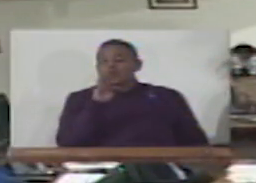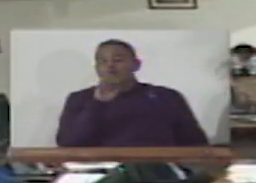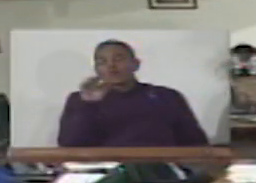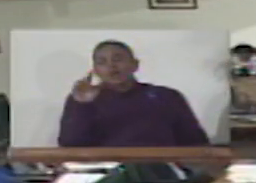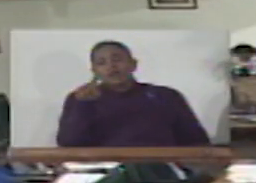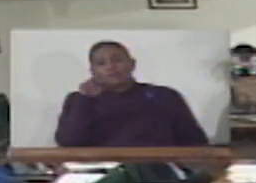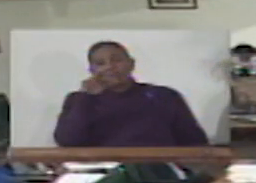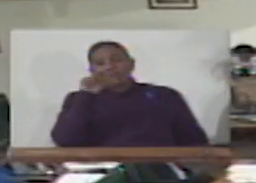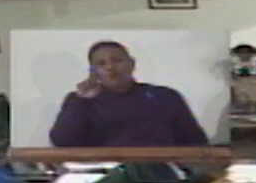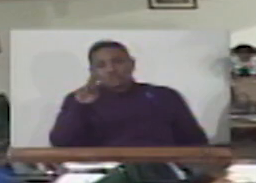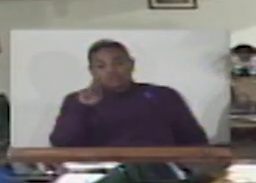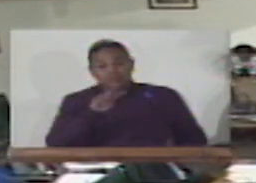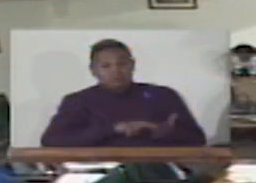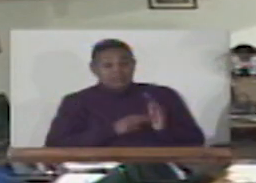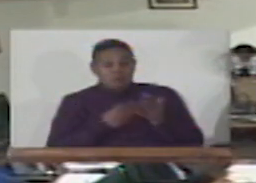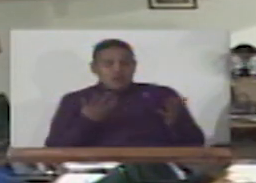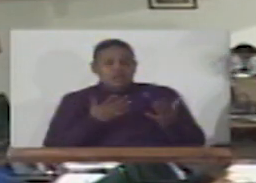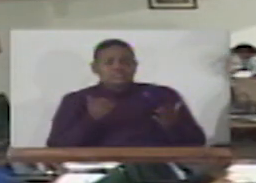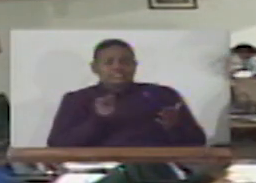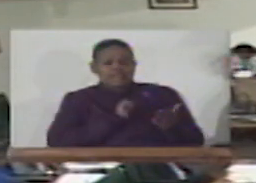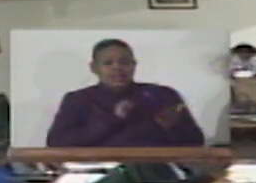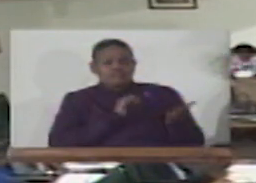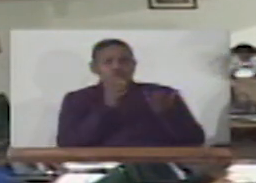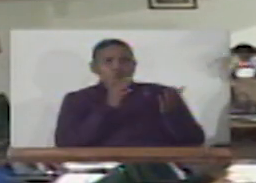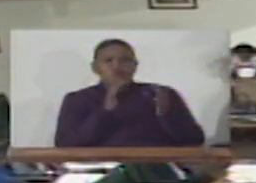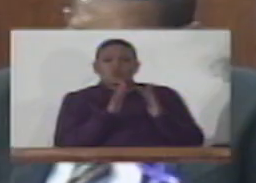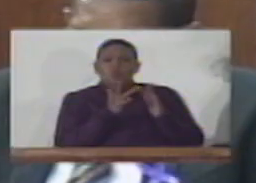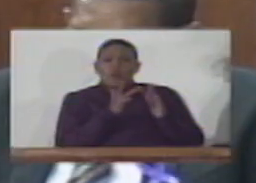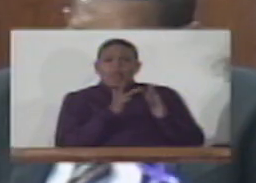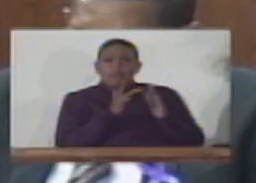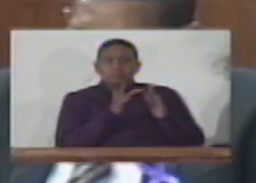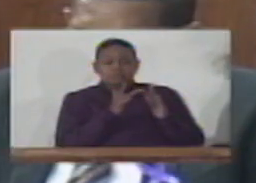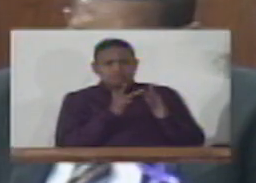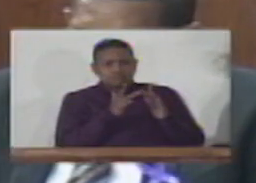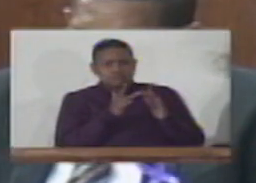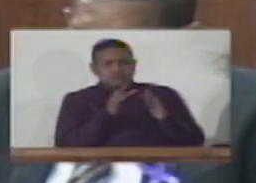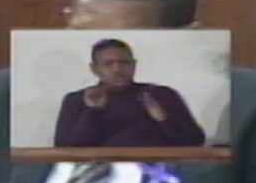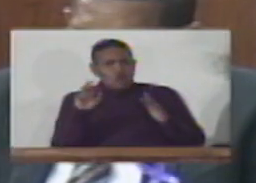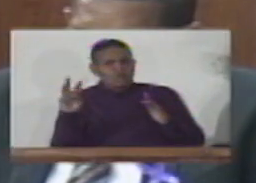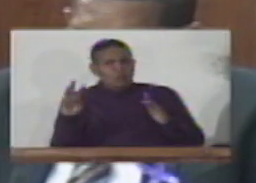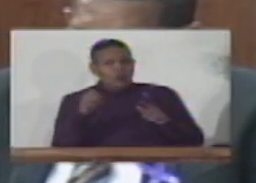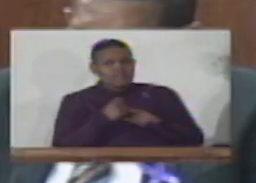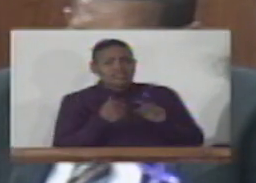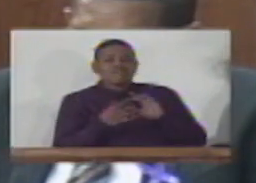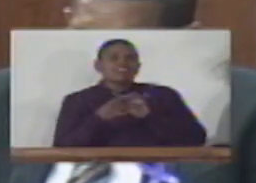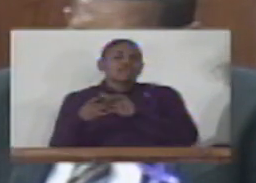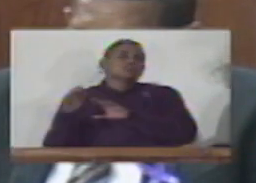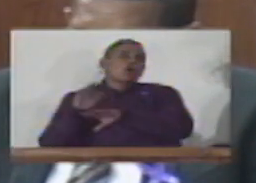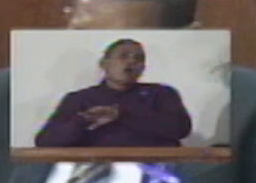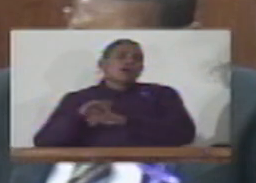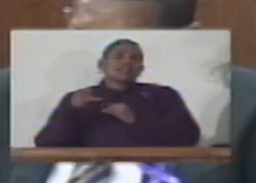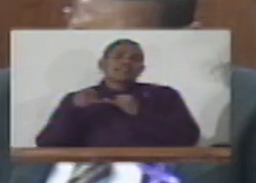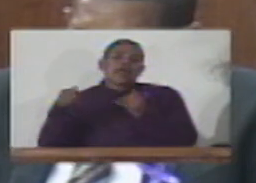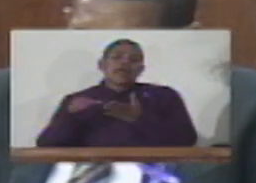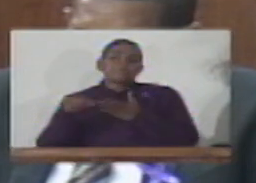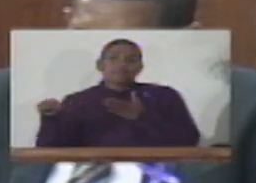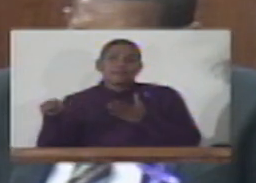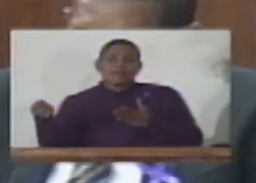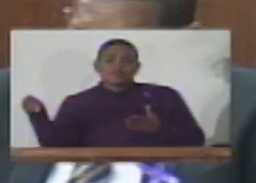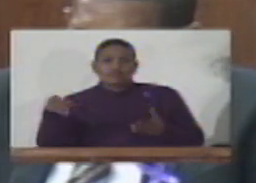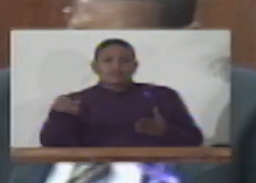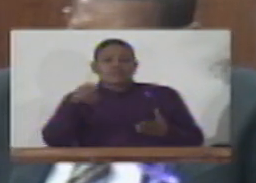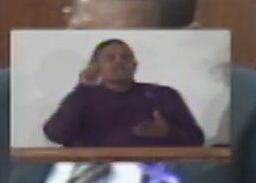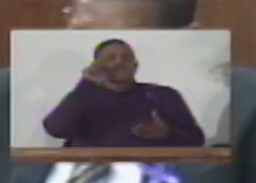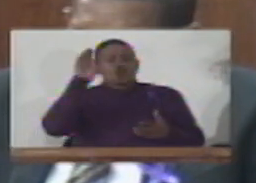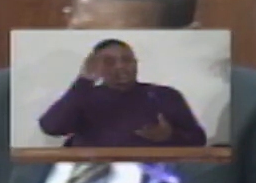Andrew Holness made that assertion during Tuesday's sitting of Parliament, where he announced plans to table a new National Identification System NIDS bill by